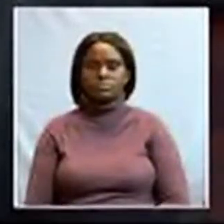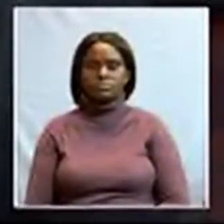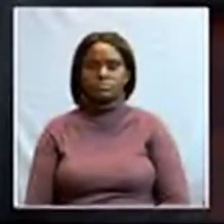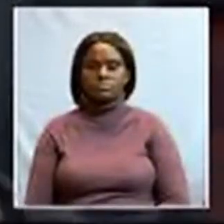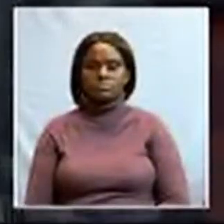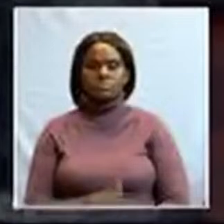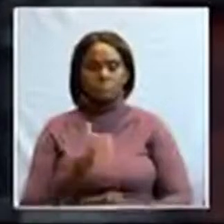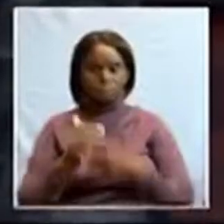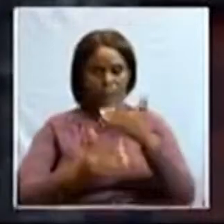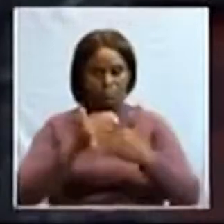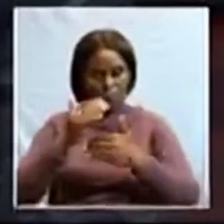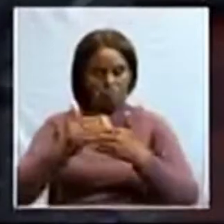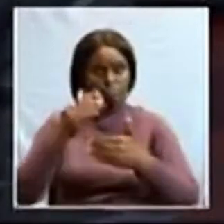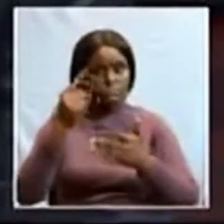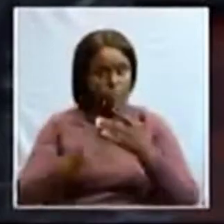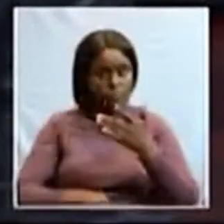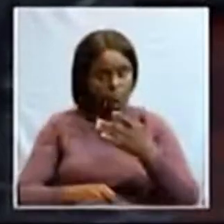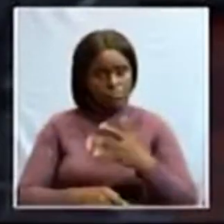The next ones?